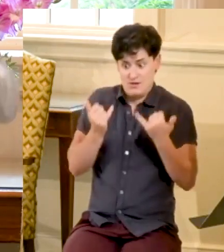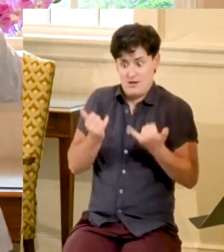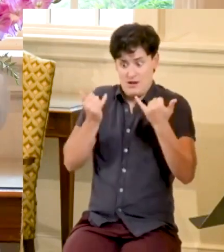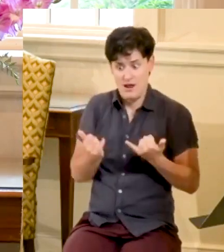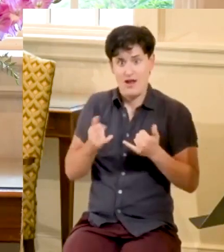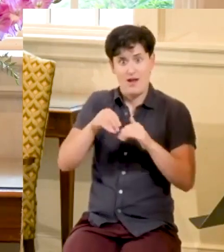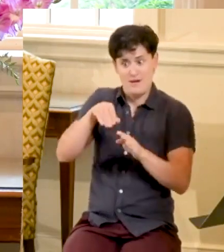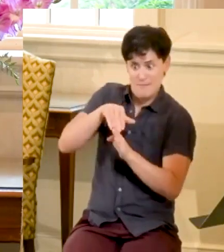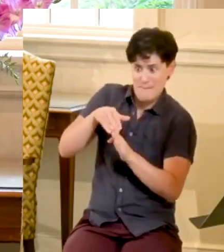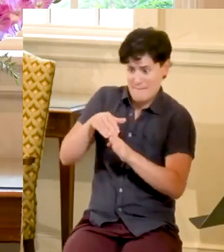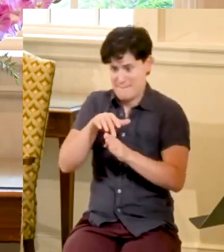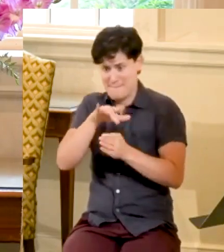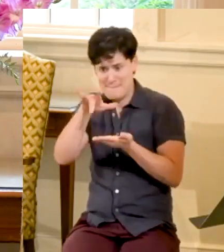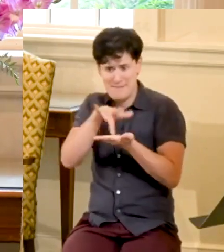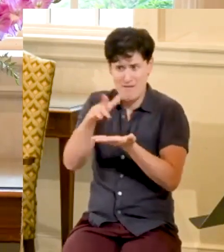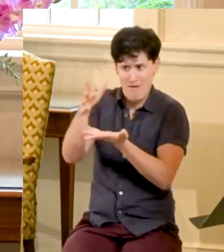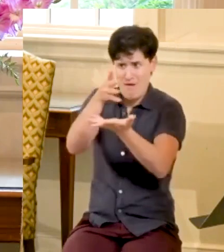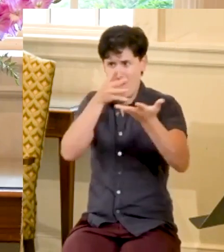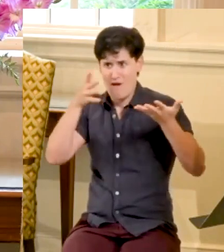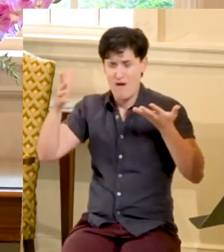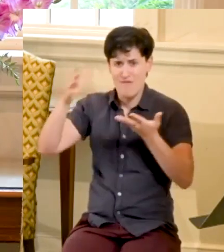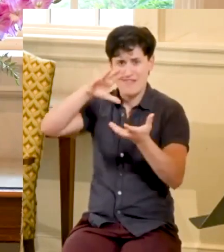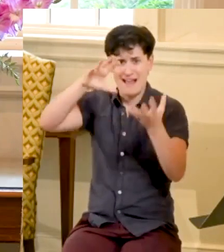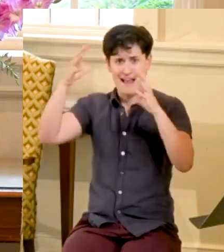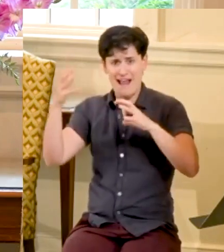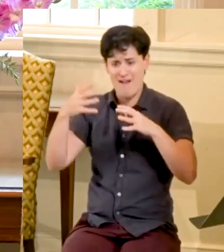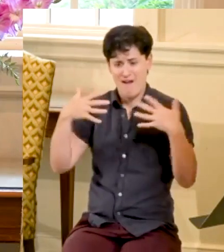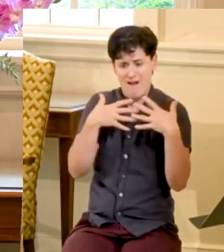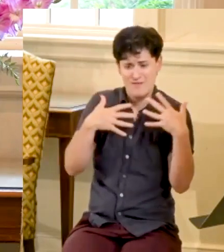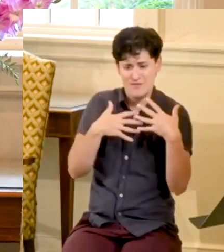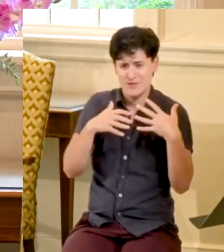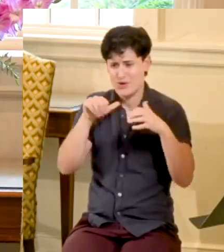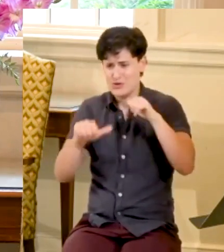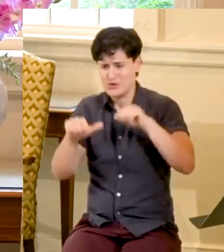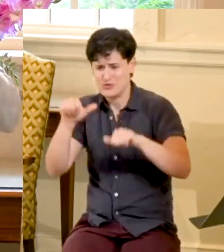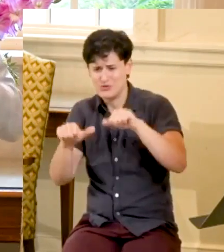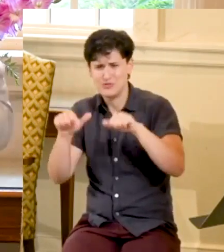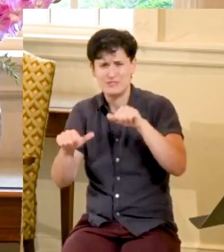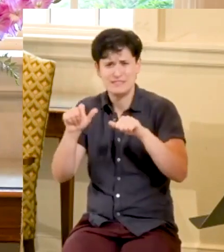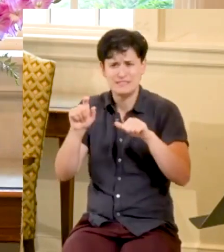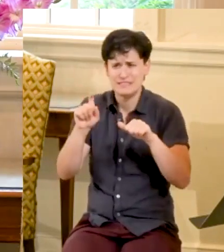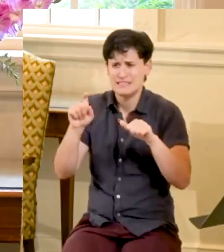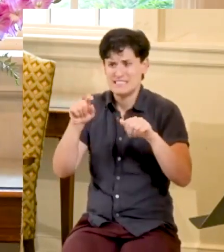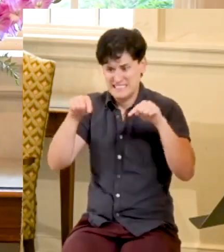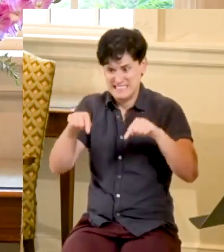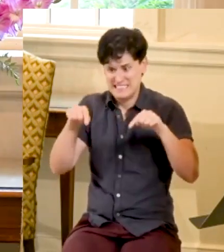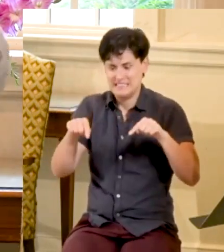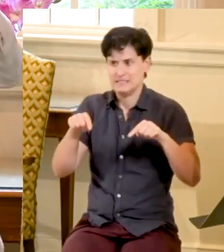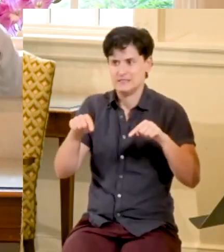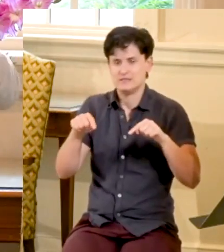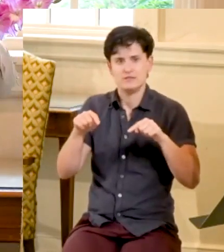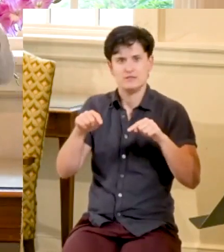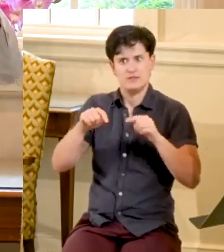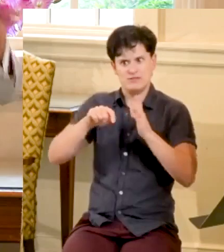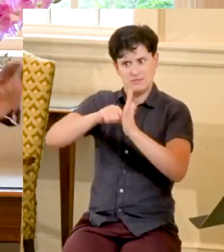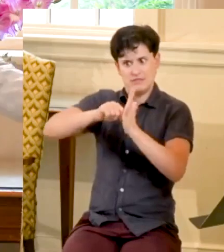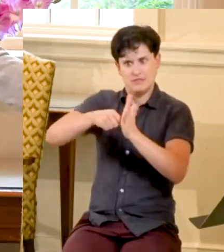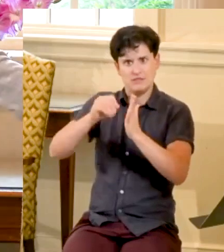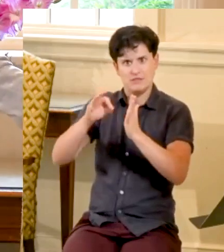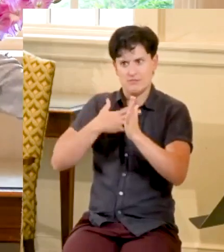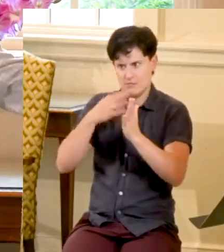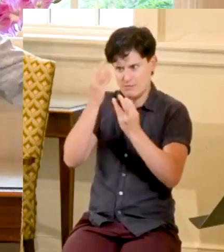middle of the chaos, the fear, and the uncertainty. Now, this is the crux of my reflection today. It doesn't mean